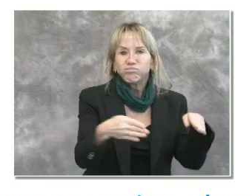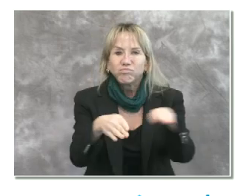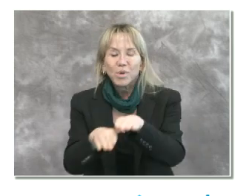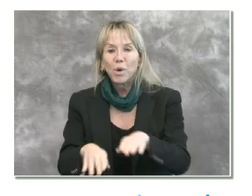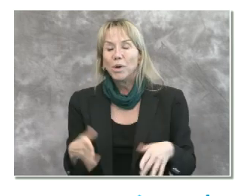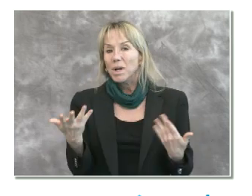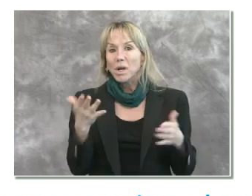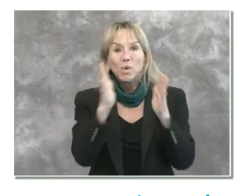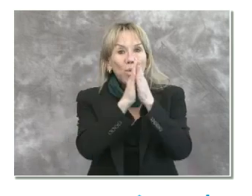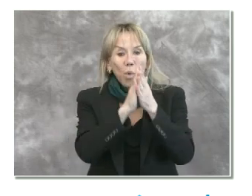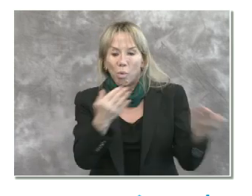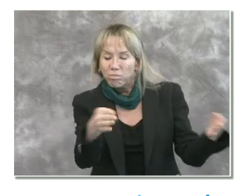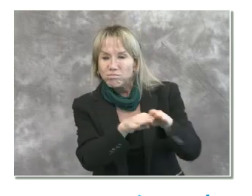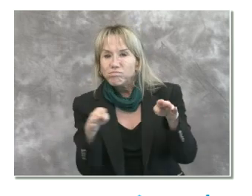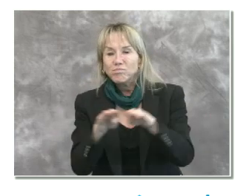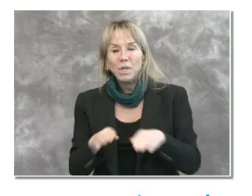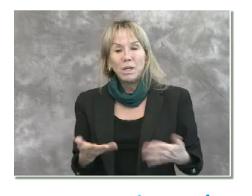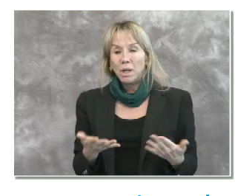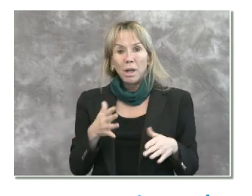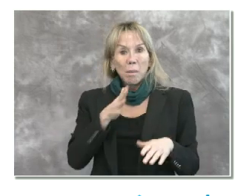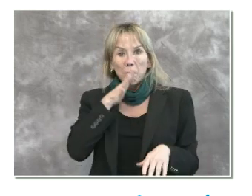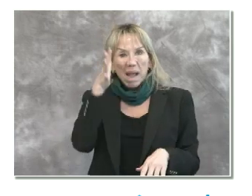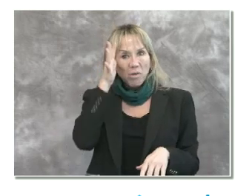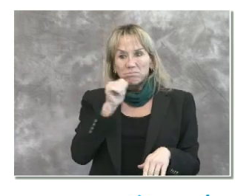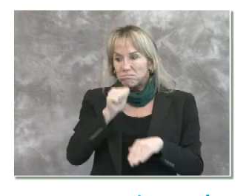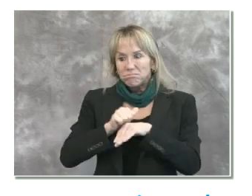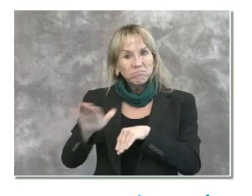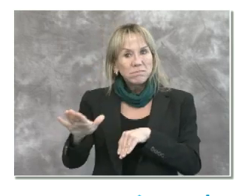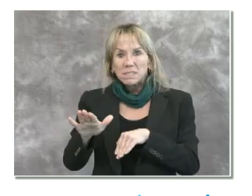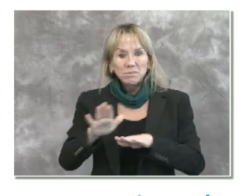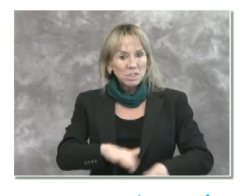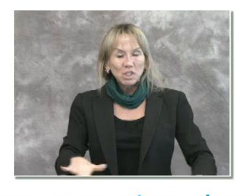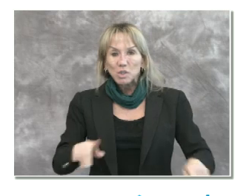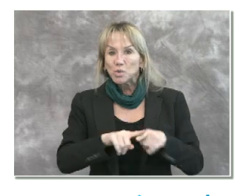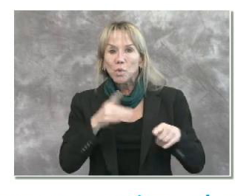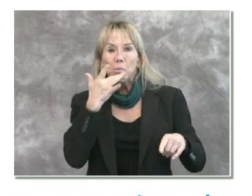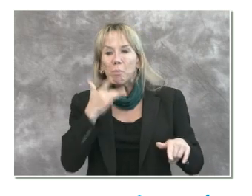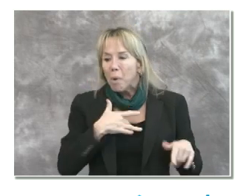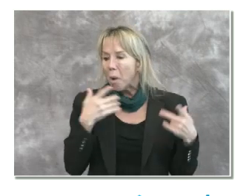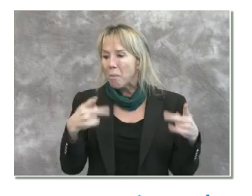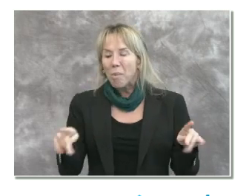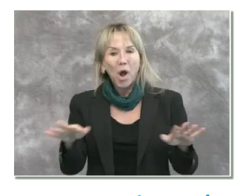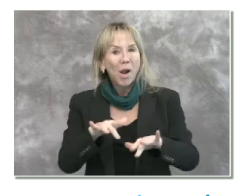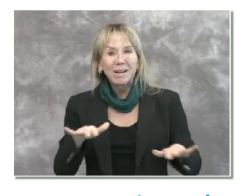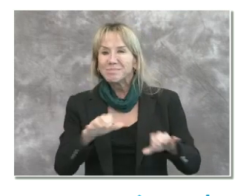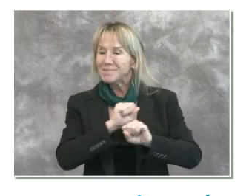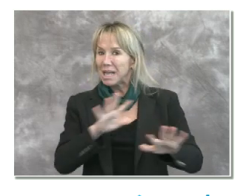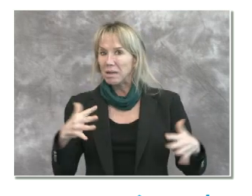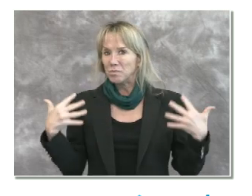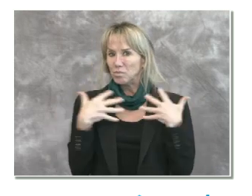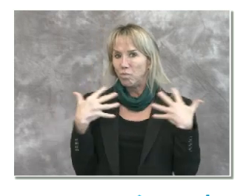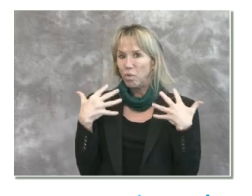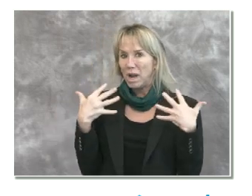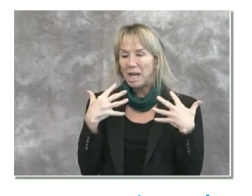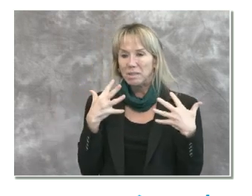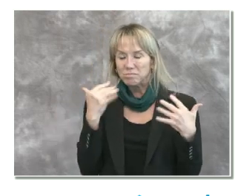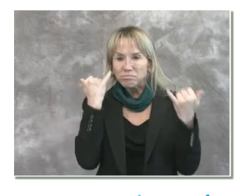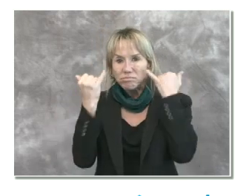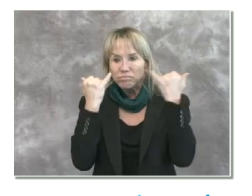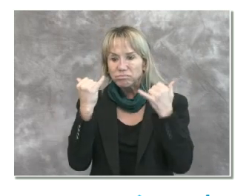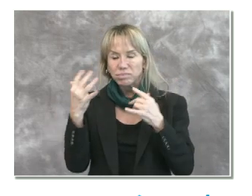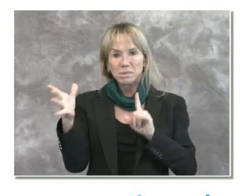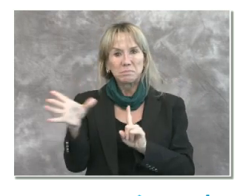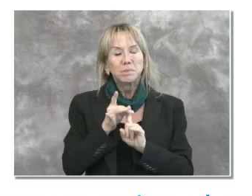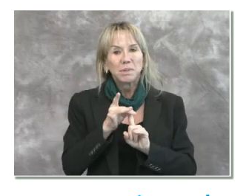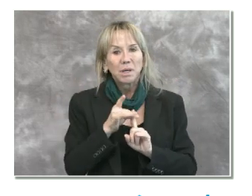playgrounds or birthday parties out of fear that they would catch polio. But on April 16, 1955, more